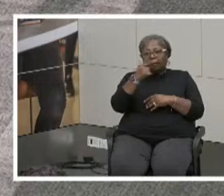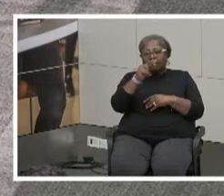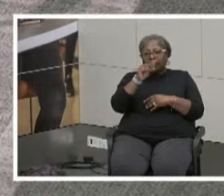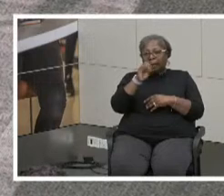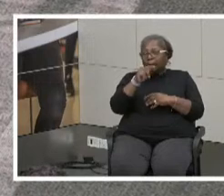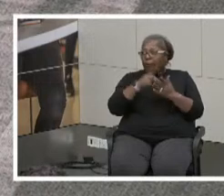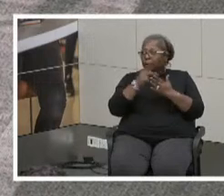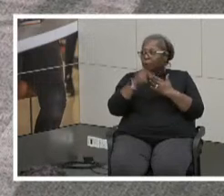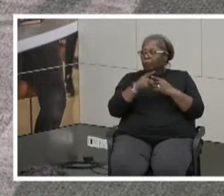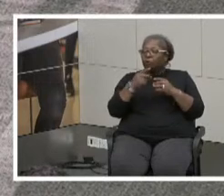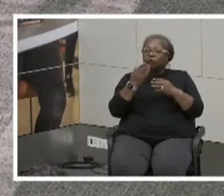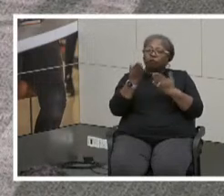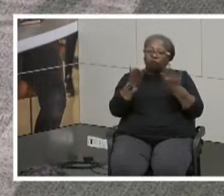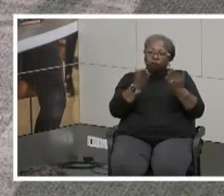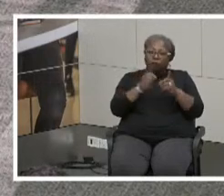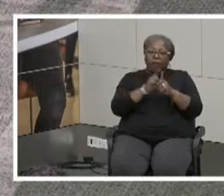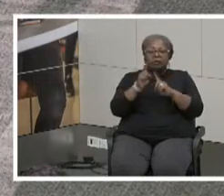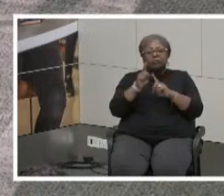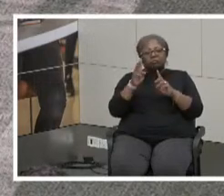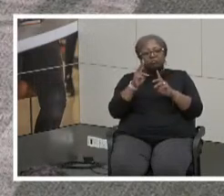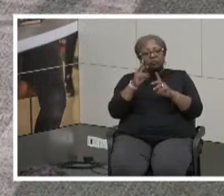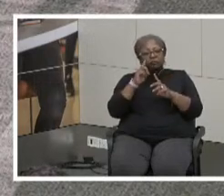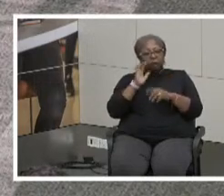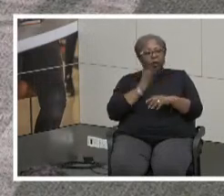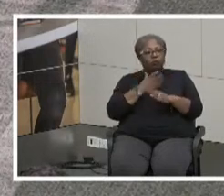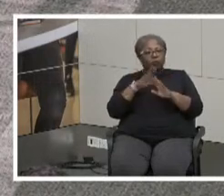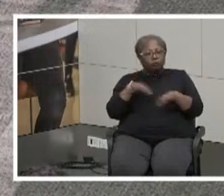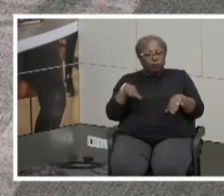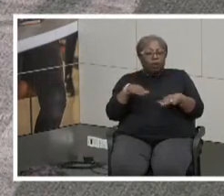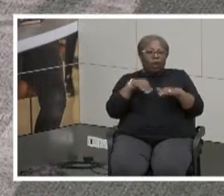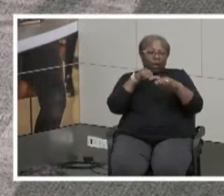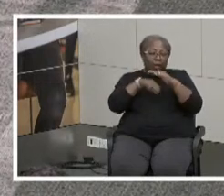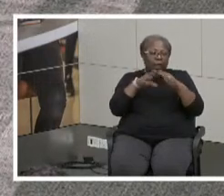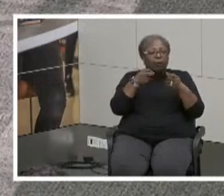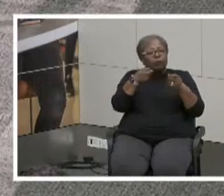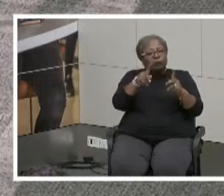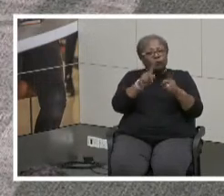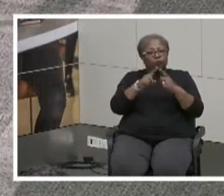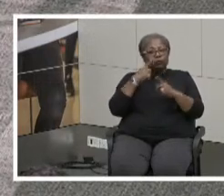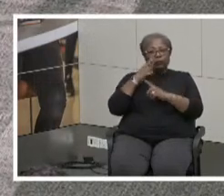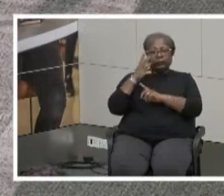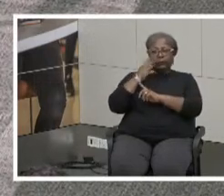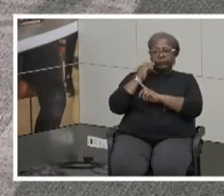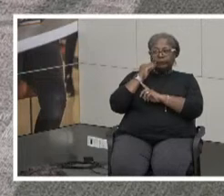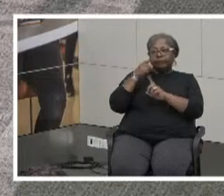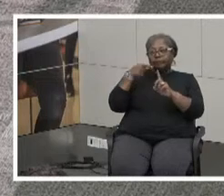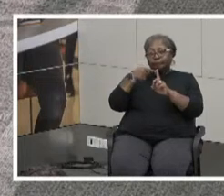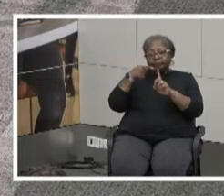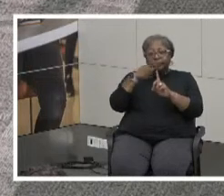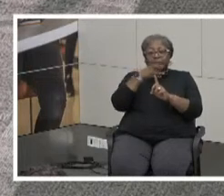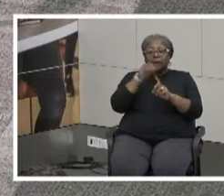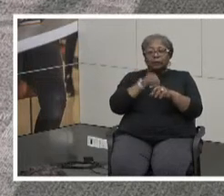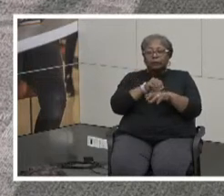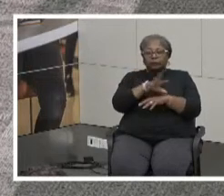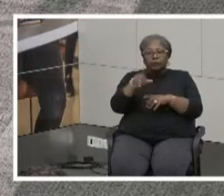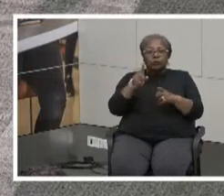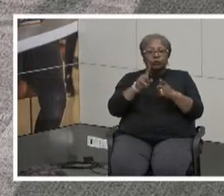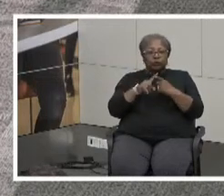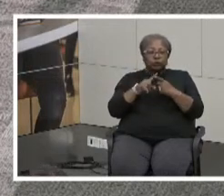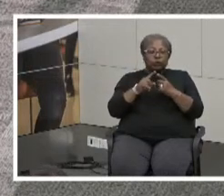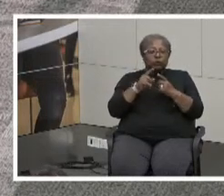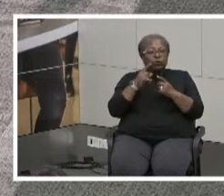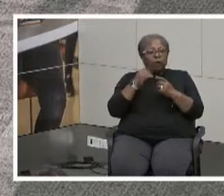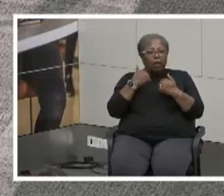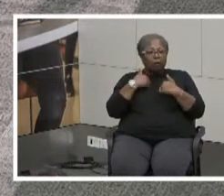serve as a bridge for our children and families to access unique opportunities transformative experiences and exposure to Innovative